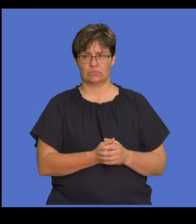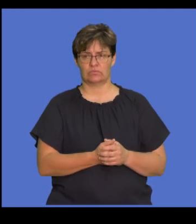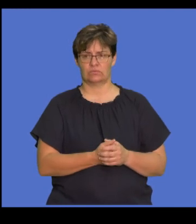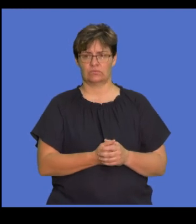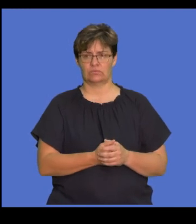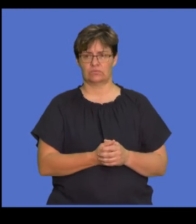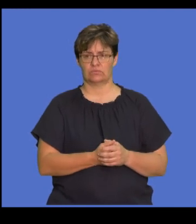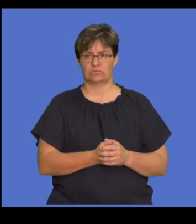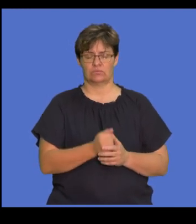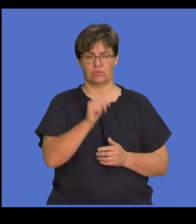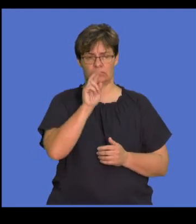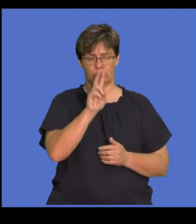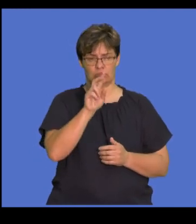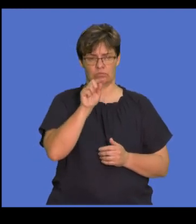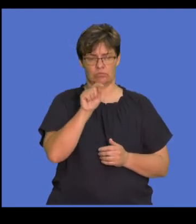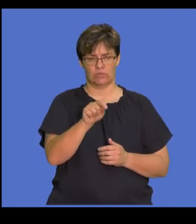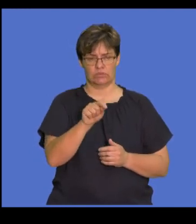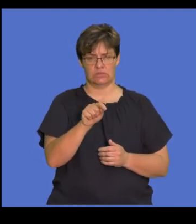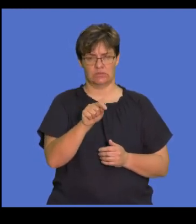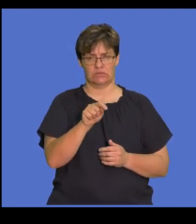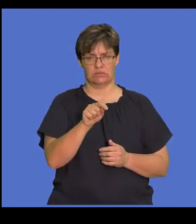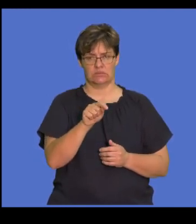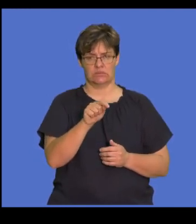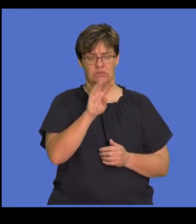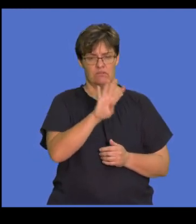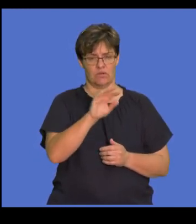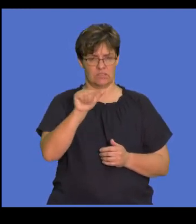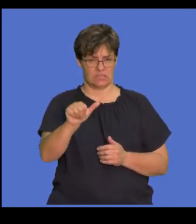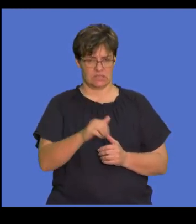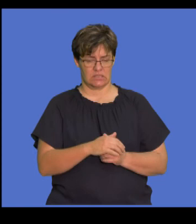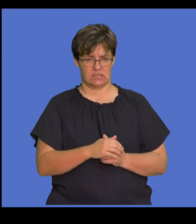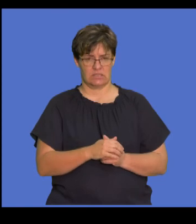just do this. It's